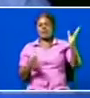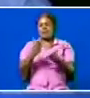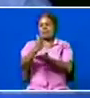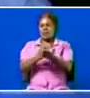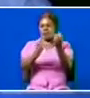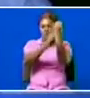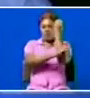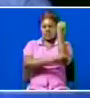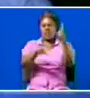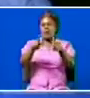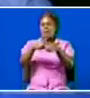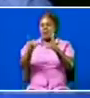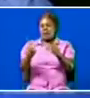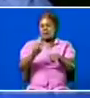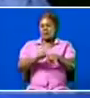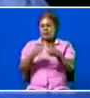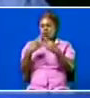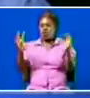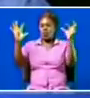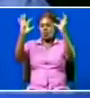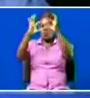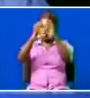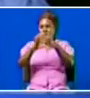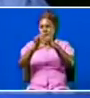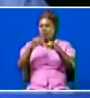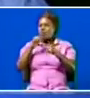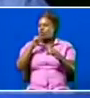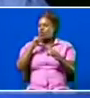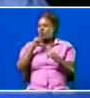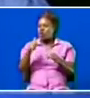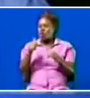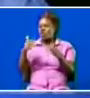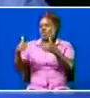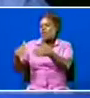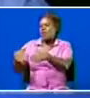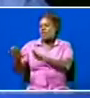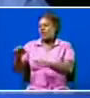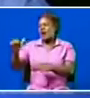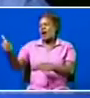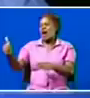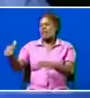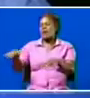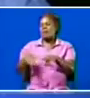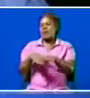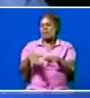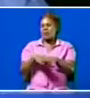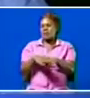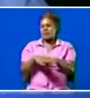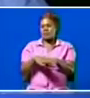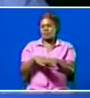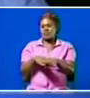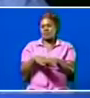country, but when we talk about merging, it's not to the exclusion of the other members of our